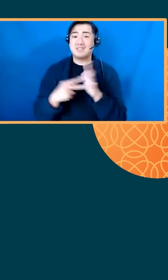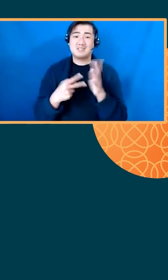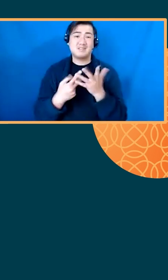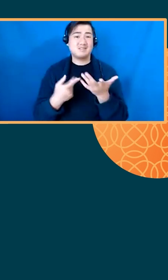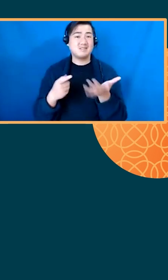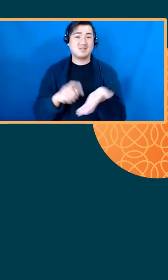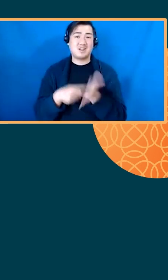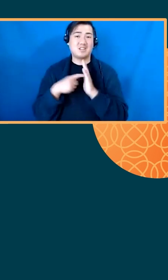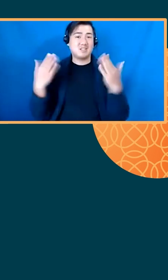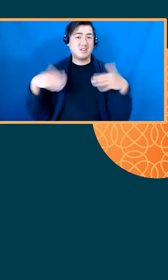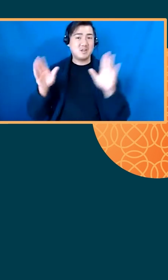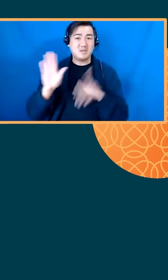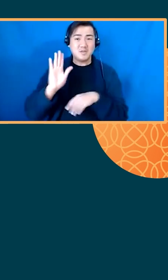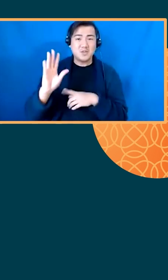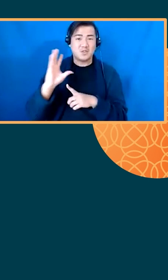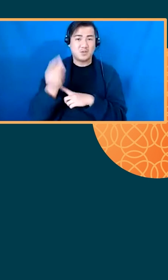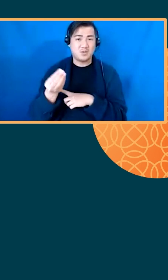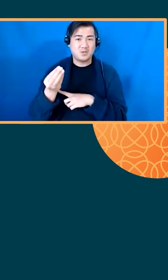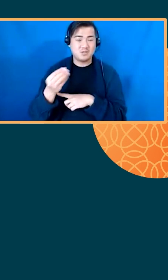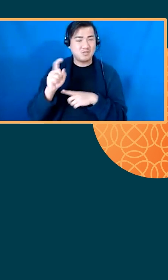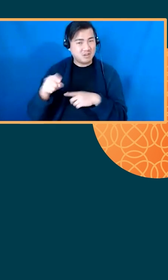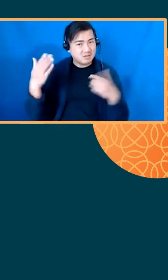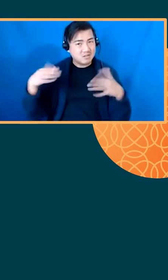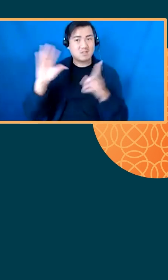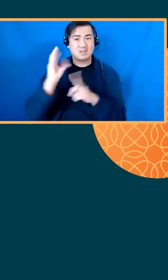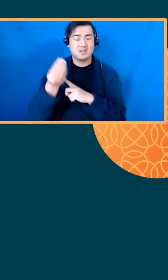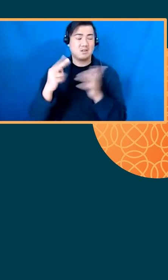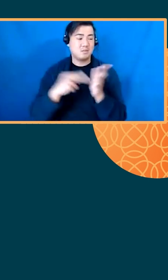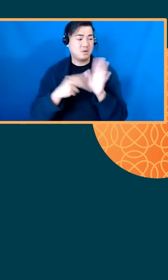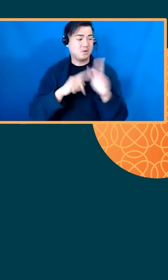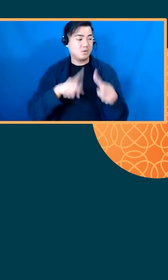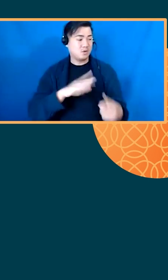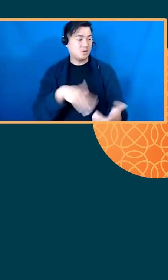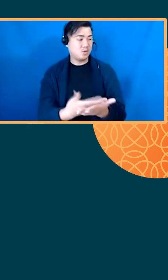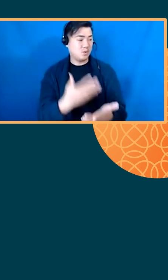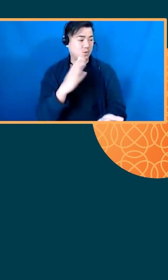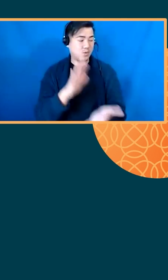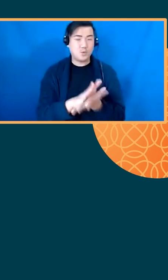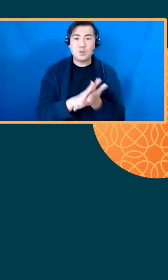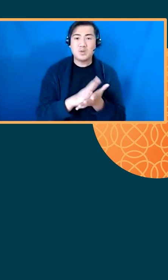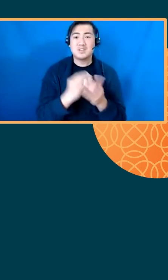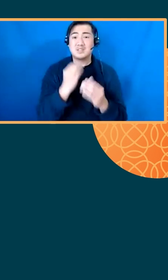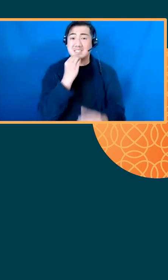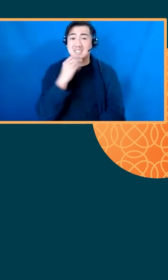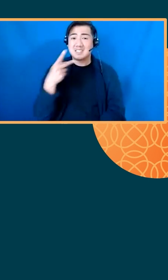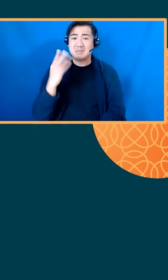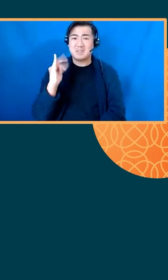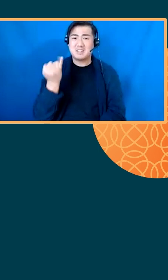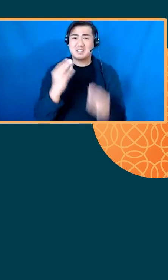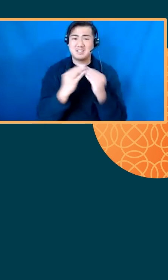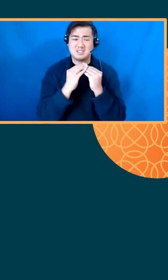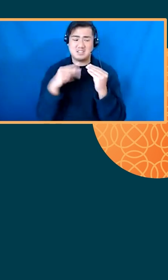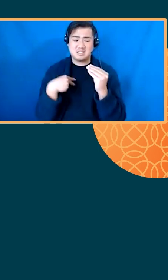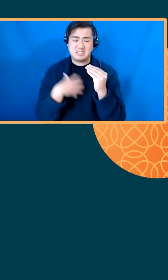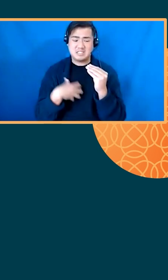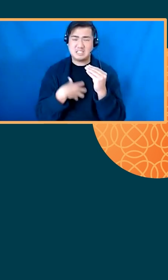culture. You give up your culture. Like you eat peanut butter and jelly sandwiches, which is also like, why? Like that,